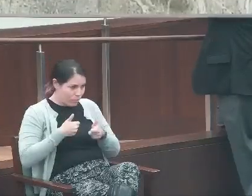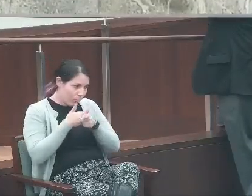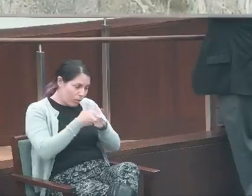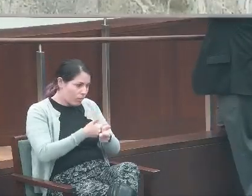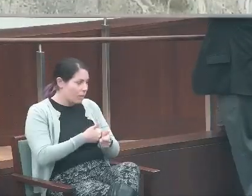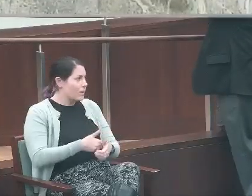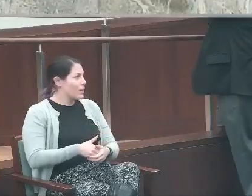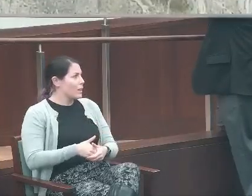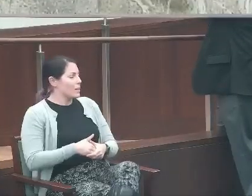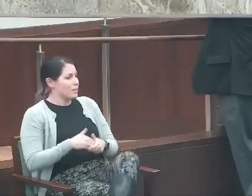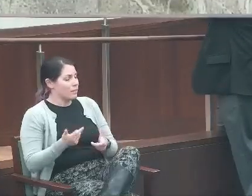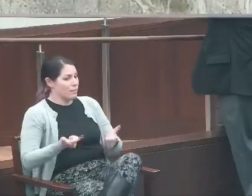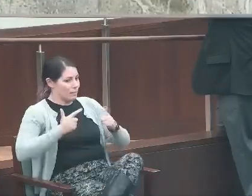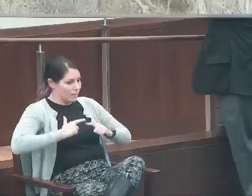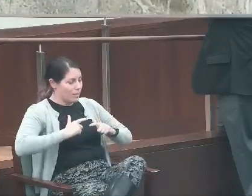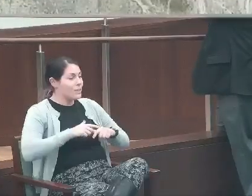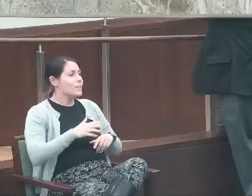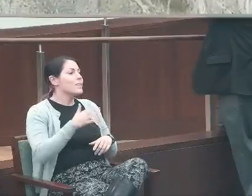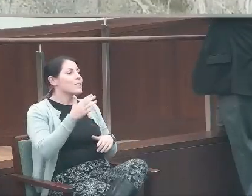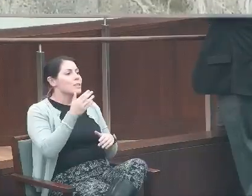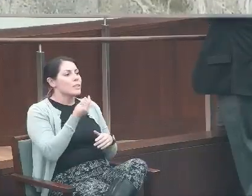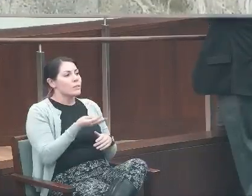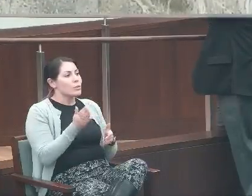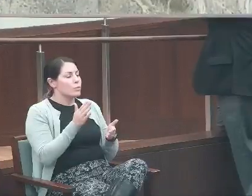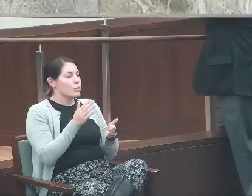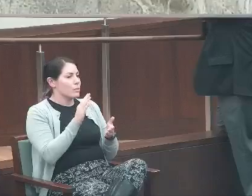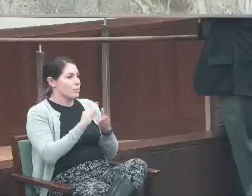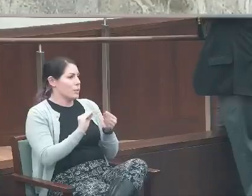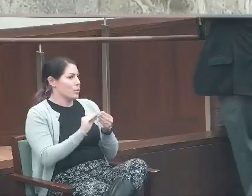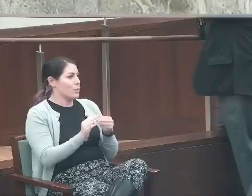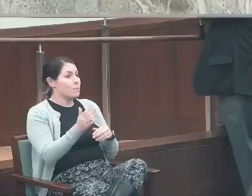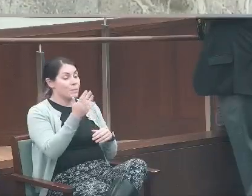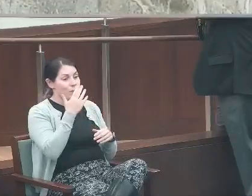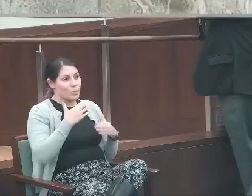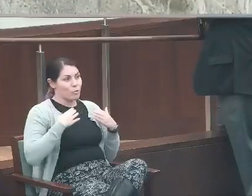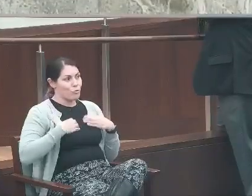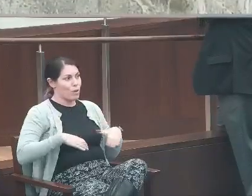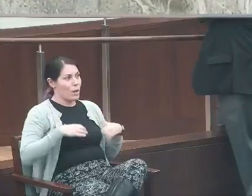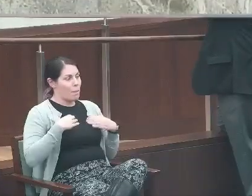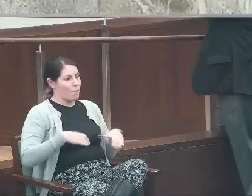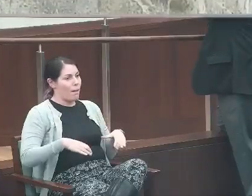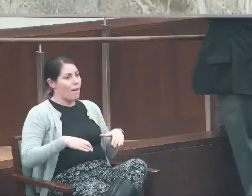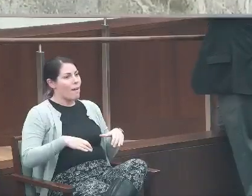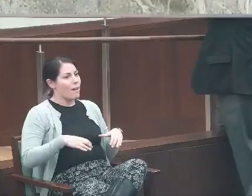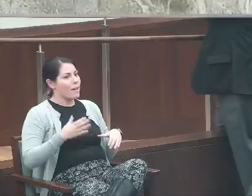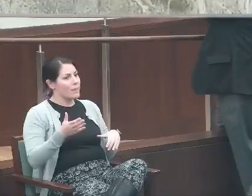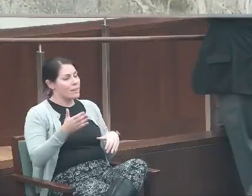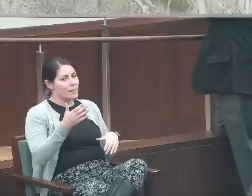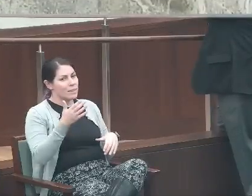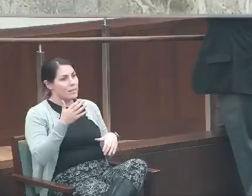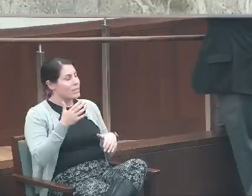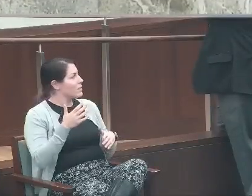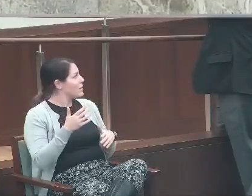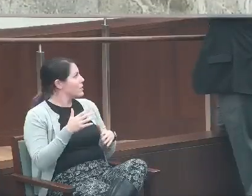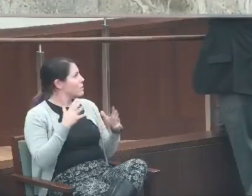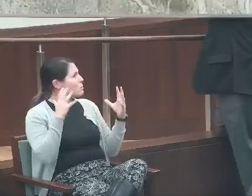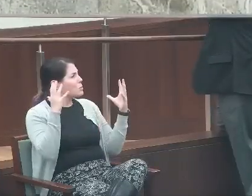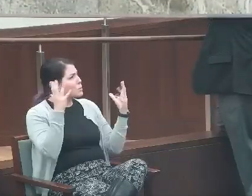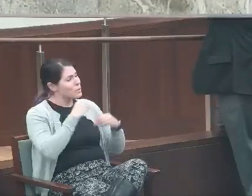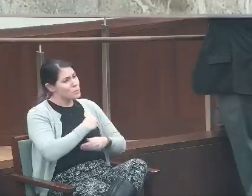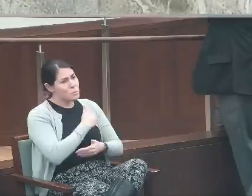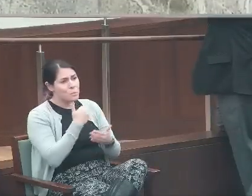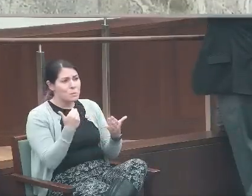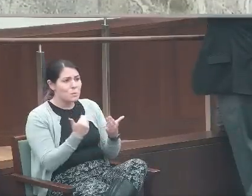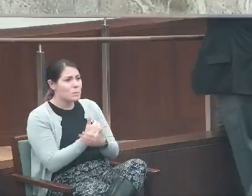right. I'd like to say a few words. First of all, I want to thank you, Rabbi Roos, for opening the doors of literally this new, beautiful